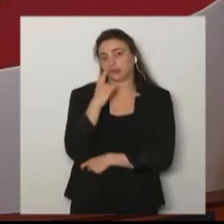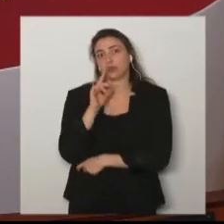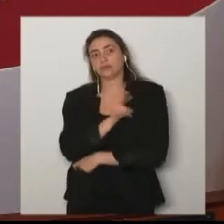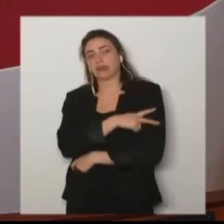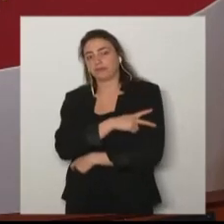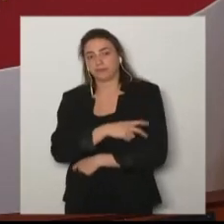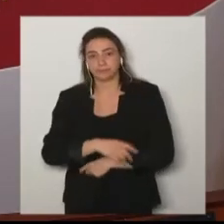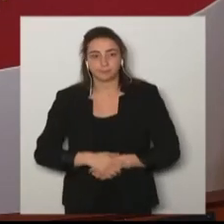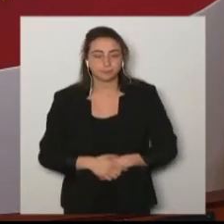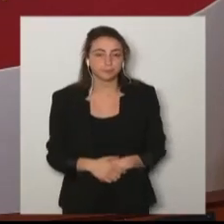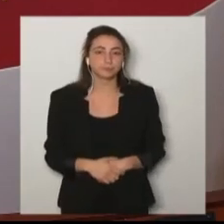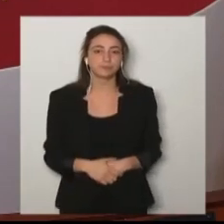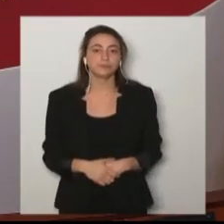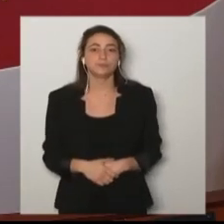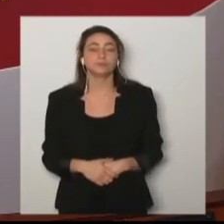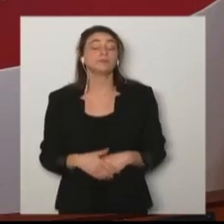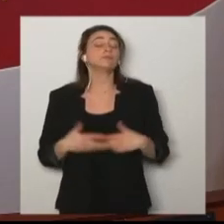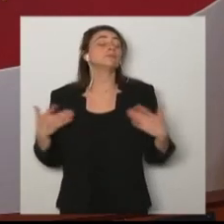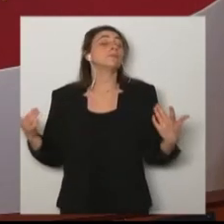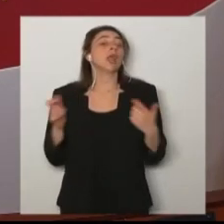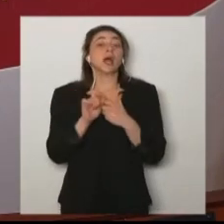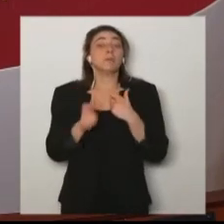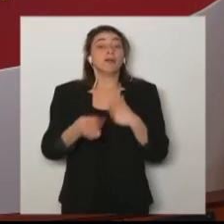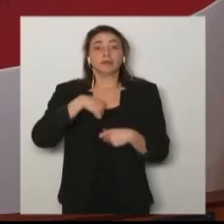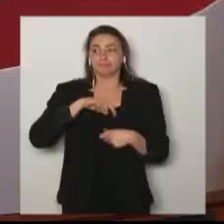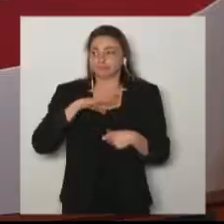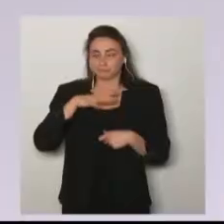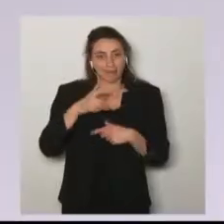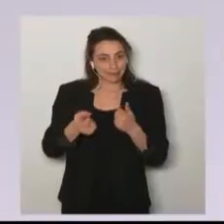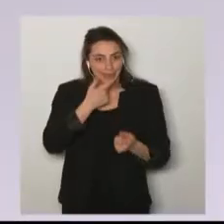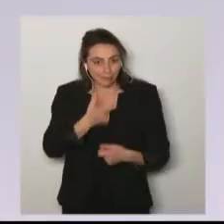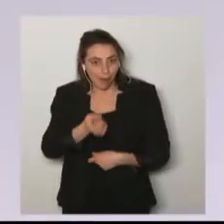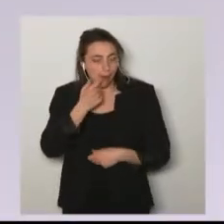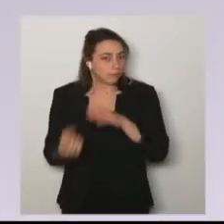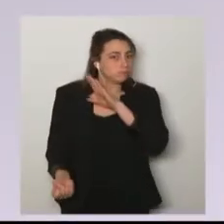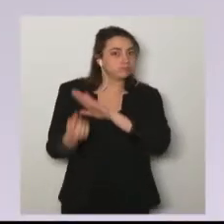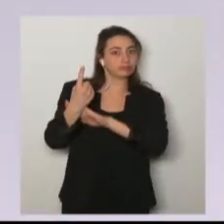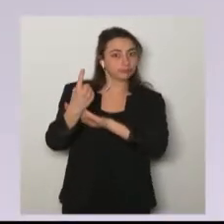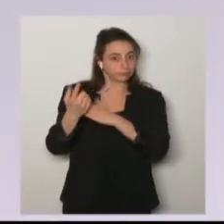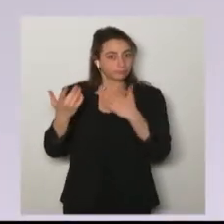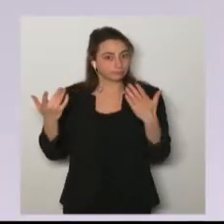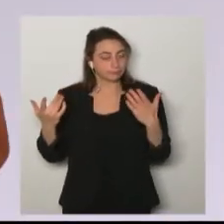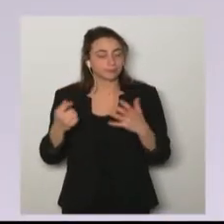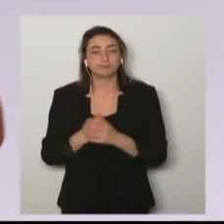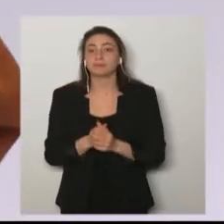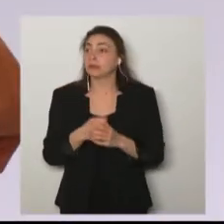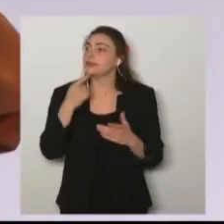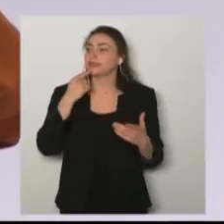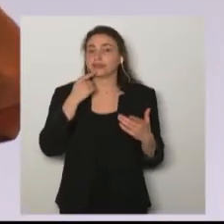Next, we have many innovations in the treatments, which means that the return to work trajectory, or the getting